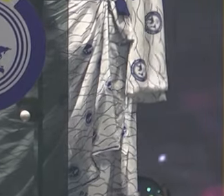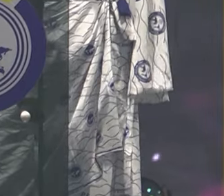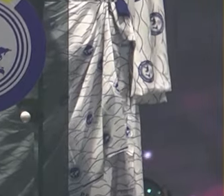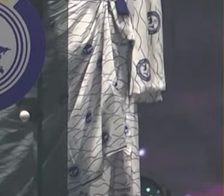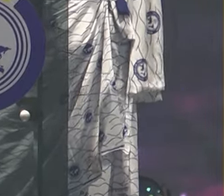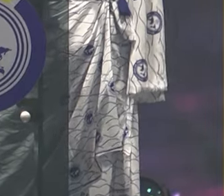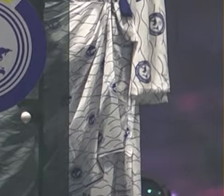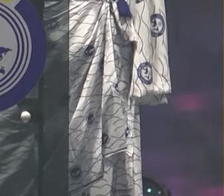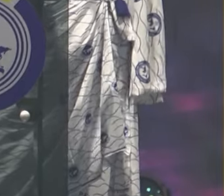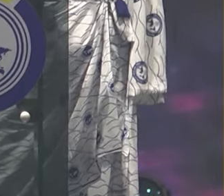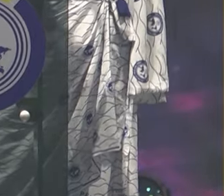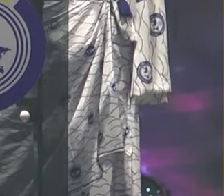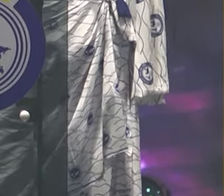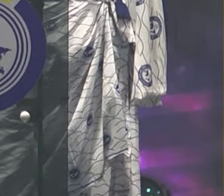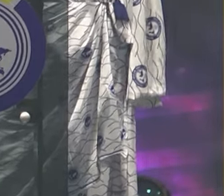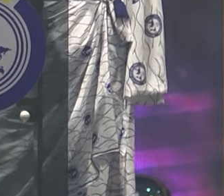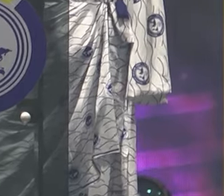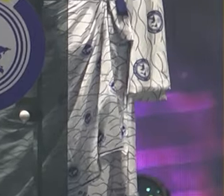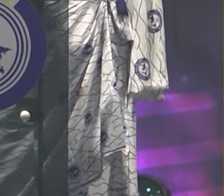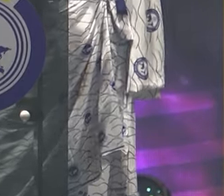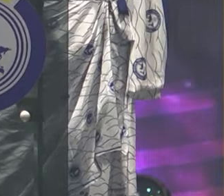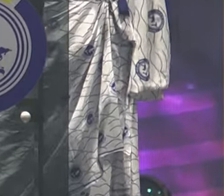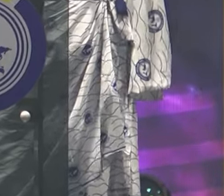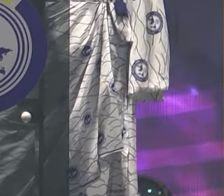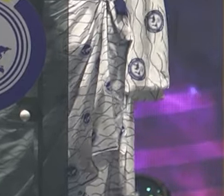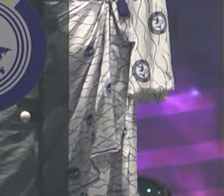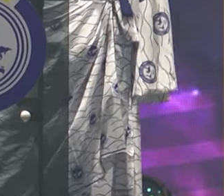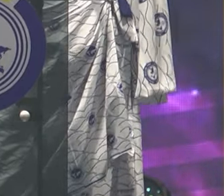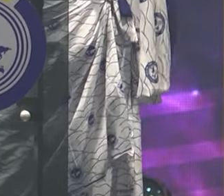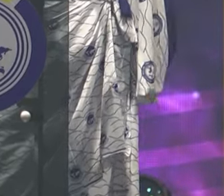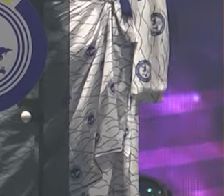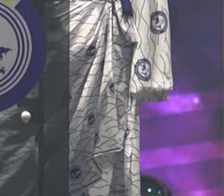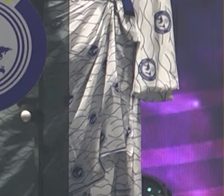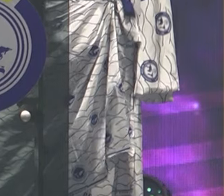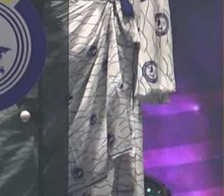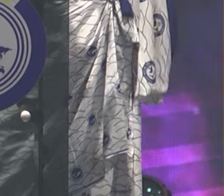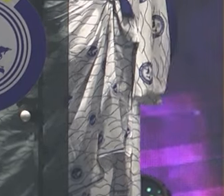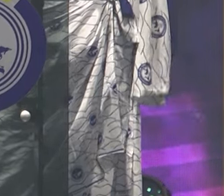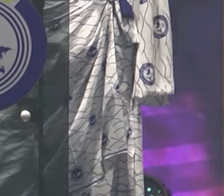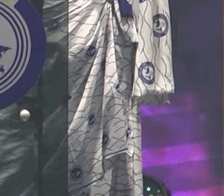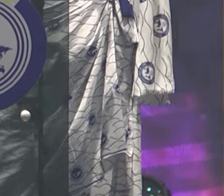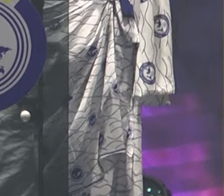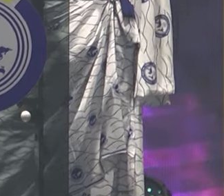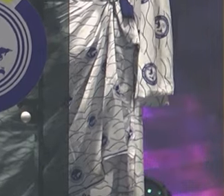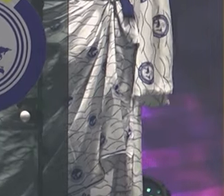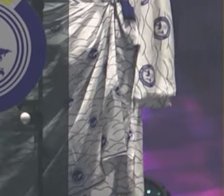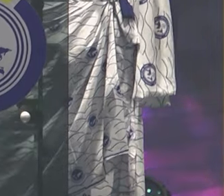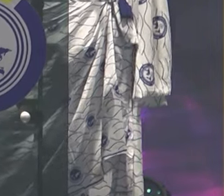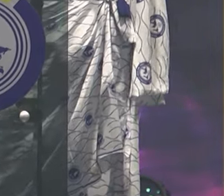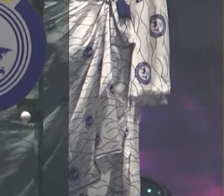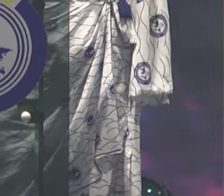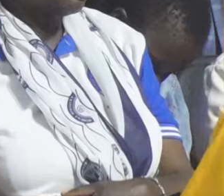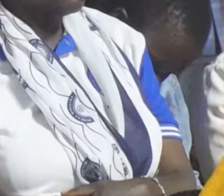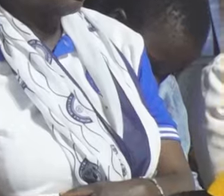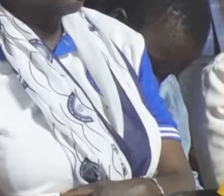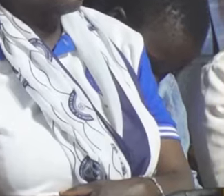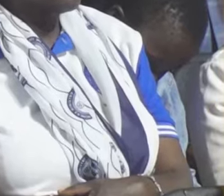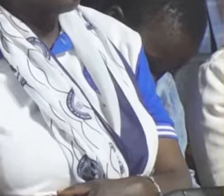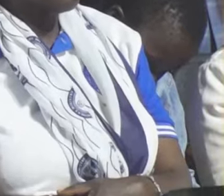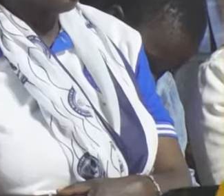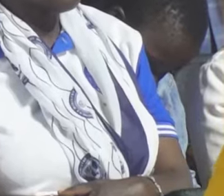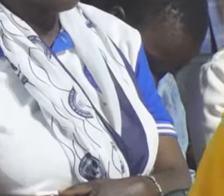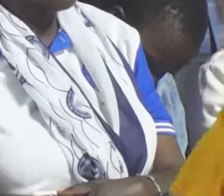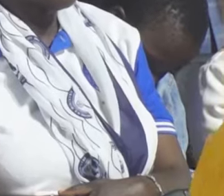5, verse 19. Yeah, can we want to read from 2 Corinthians 5, 17. Corinthians 4, Mama, a tosso mienu etinum